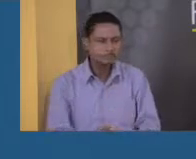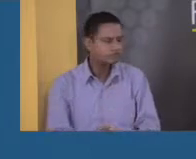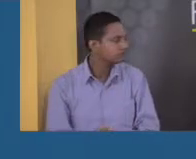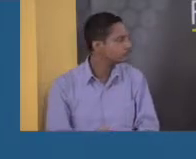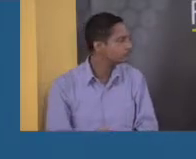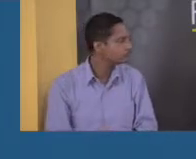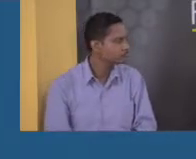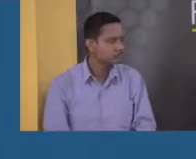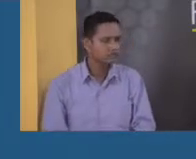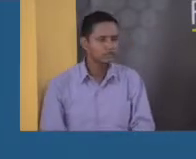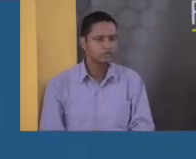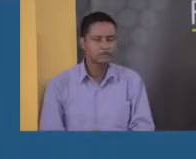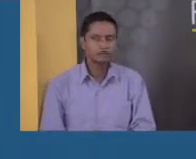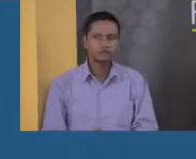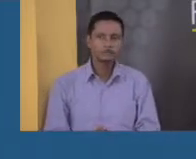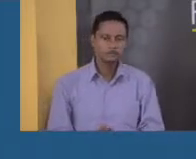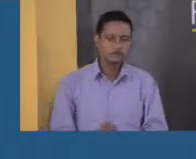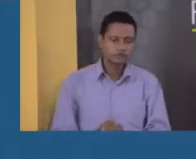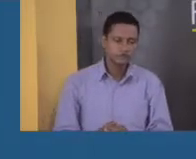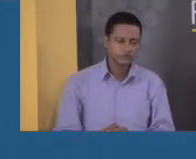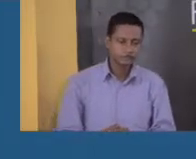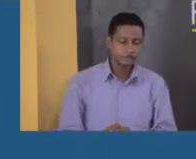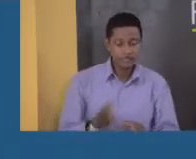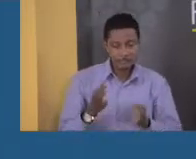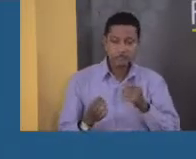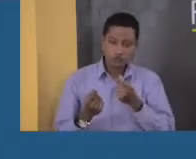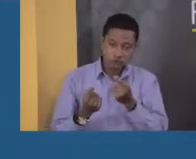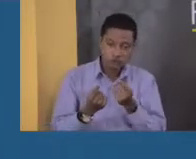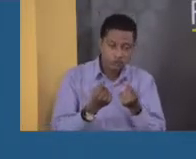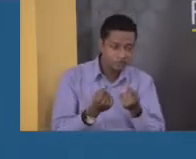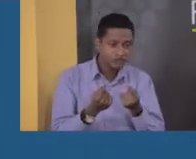doing something, of course, that is not high-end,